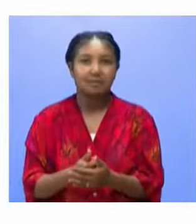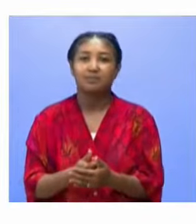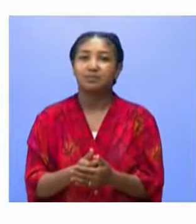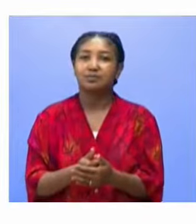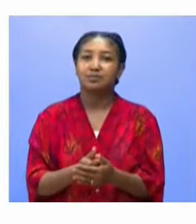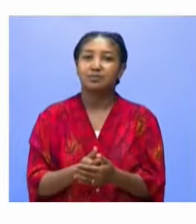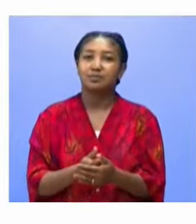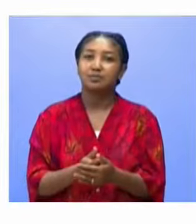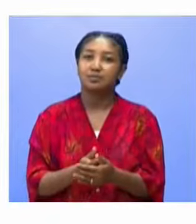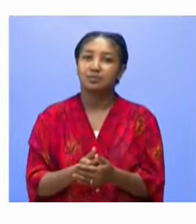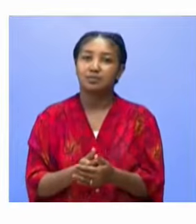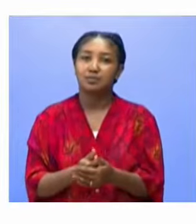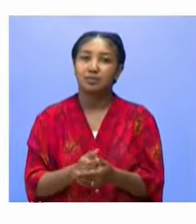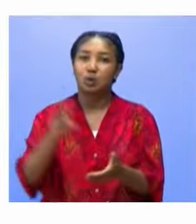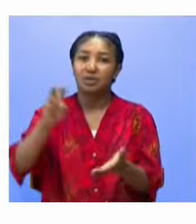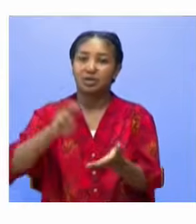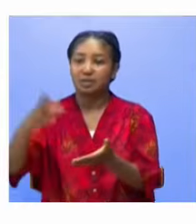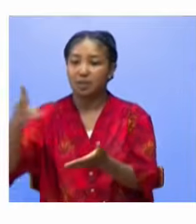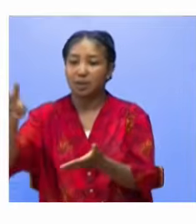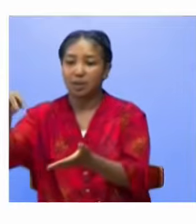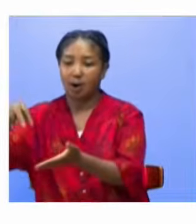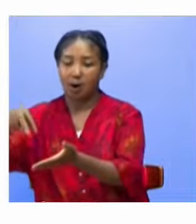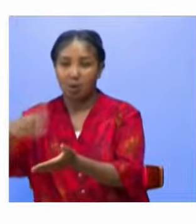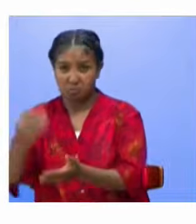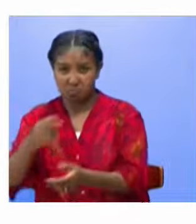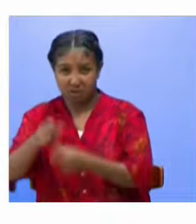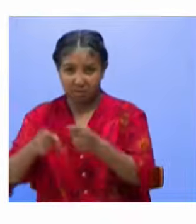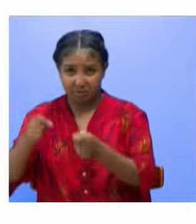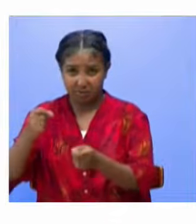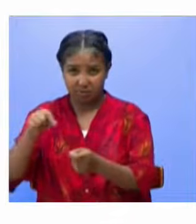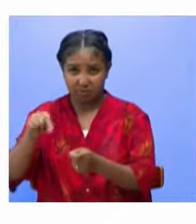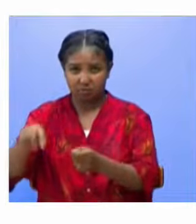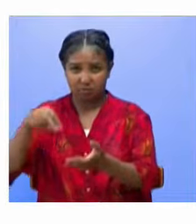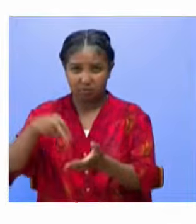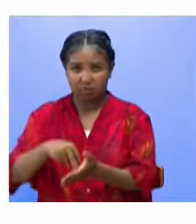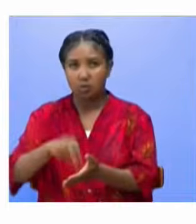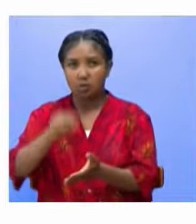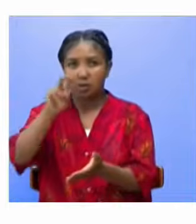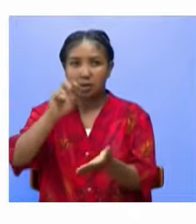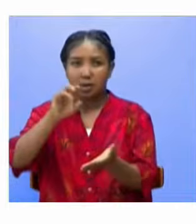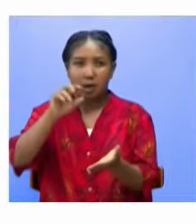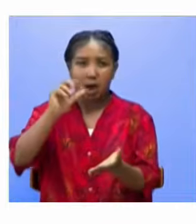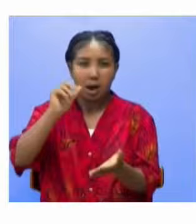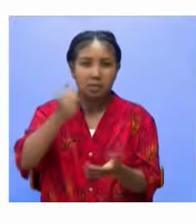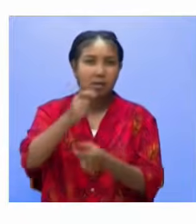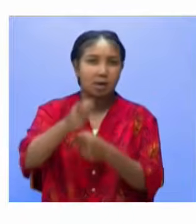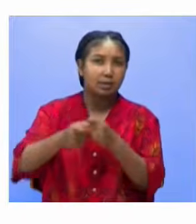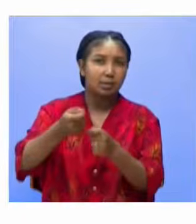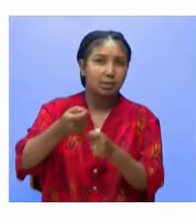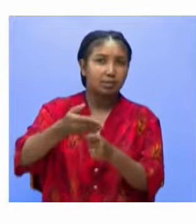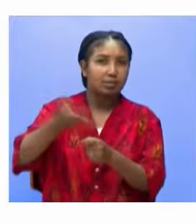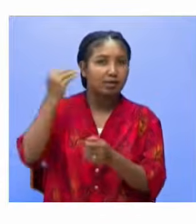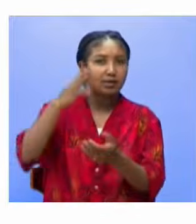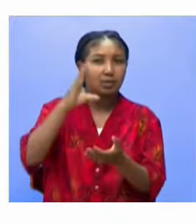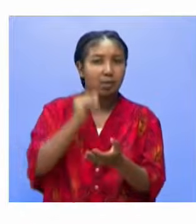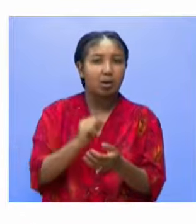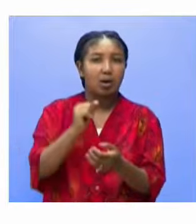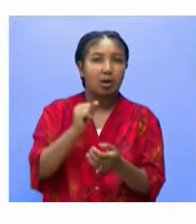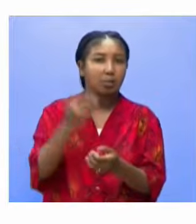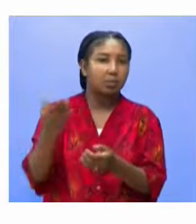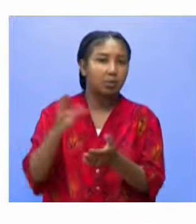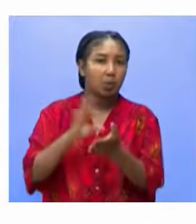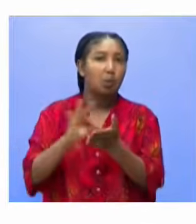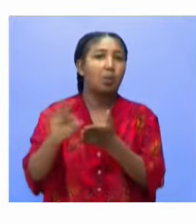standing here, you can mention just, look at here. We can count the gap between